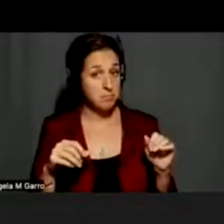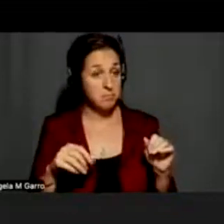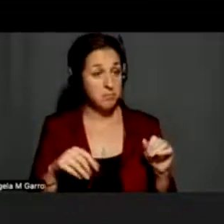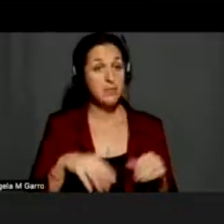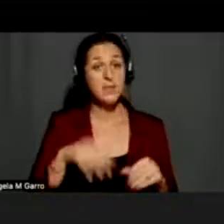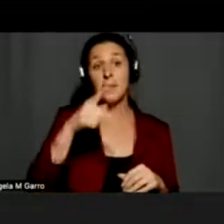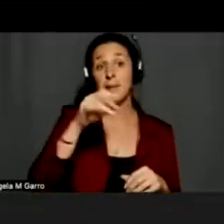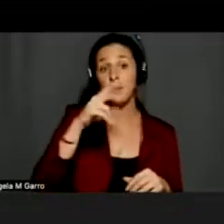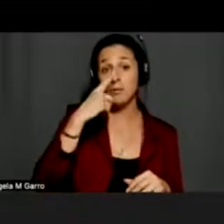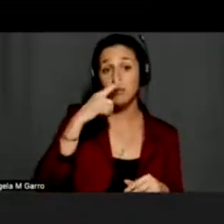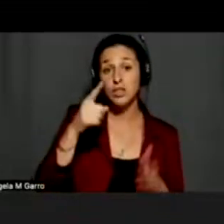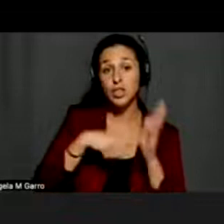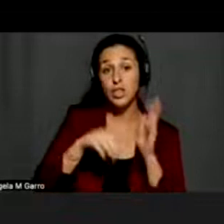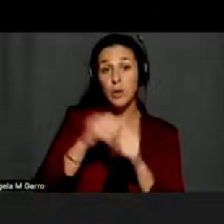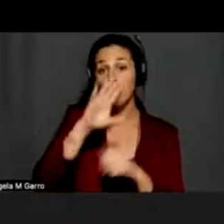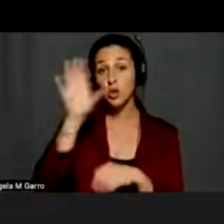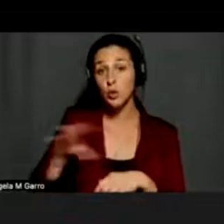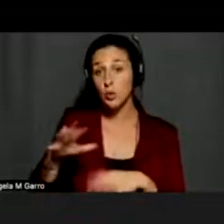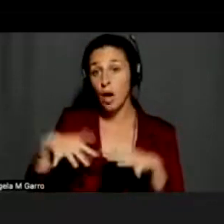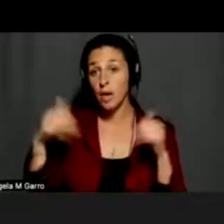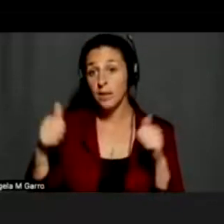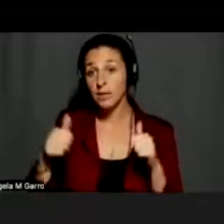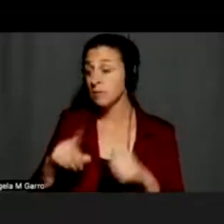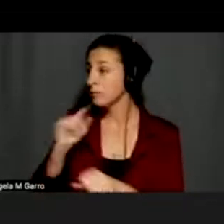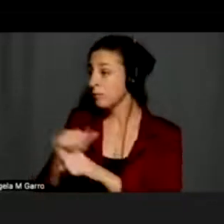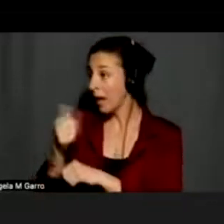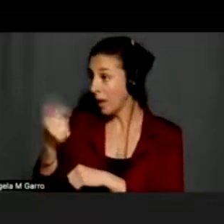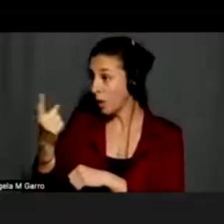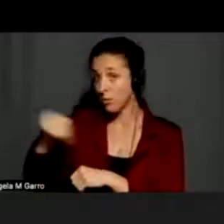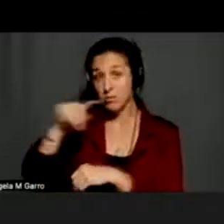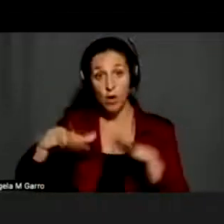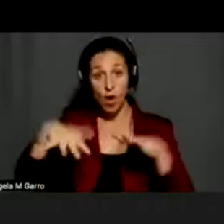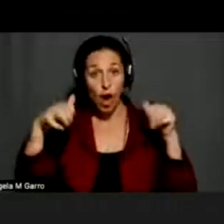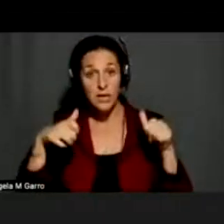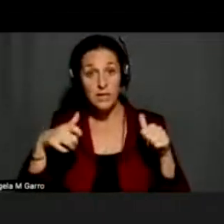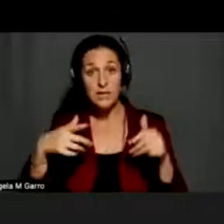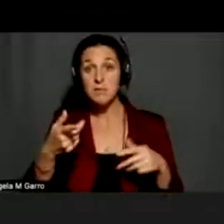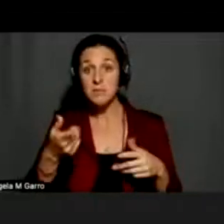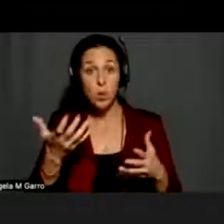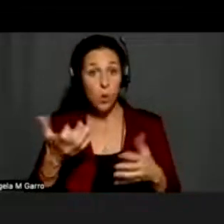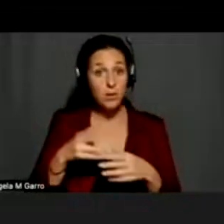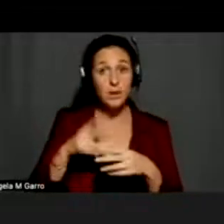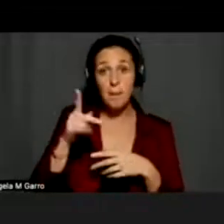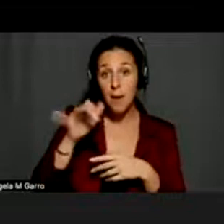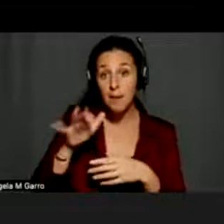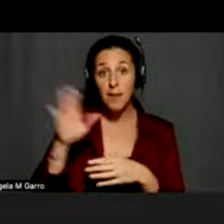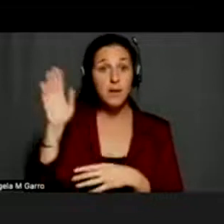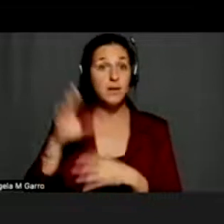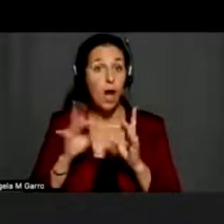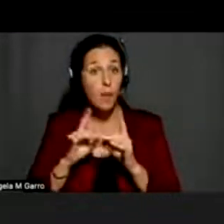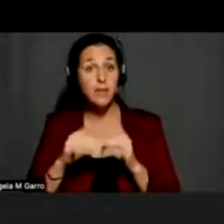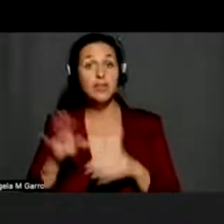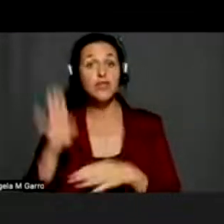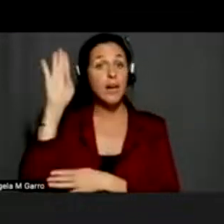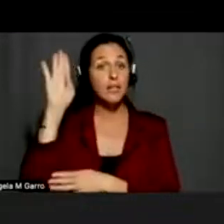please? Absolutely. If there are any members of the audience that would like to make public comment on this agenda item, please use the raise your hand functionality within Zoom